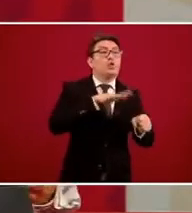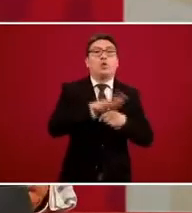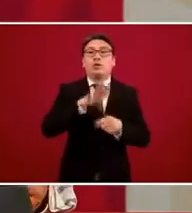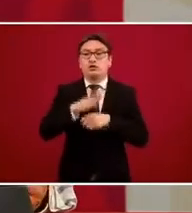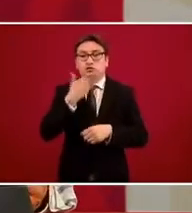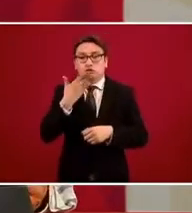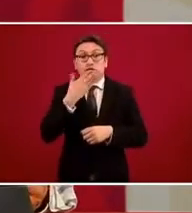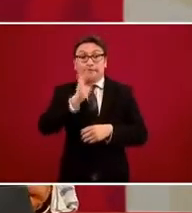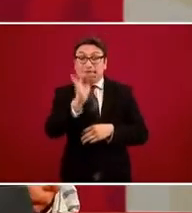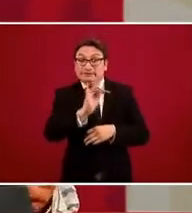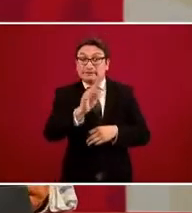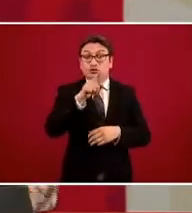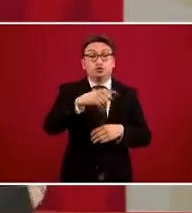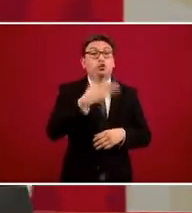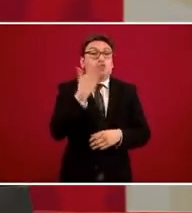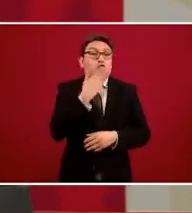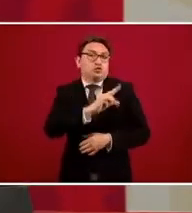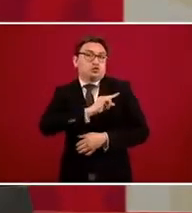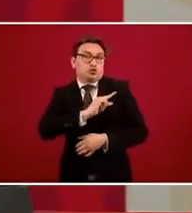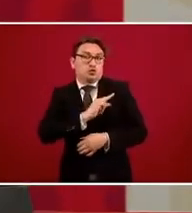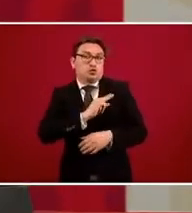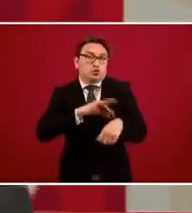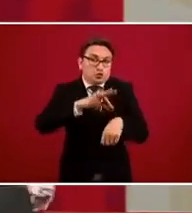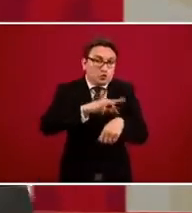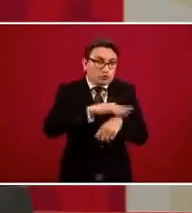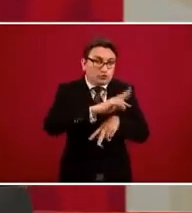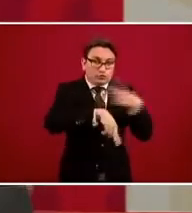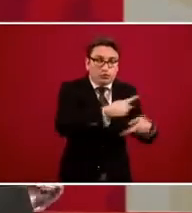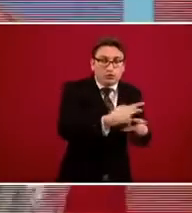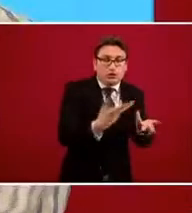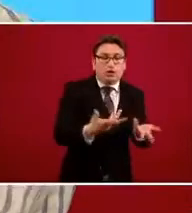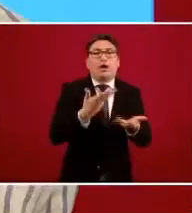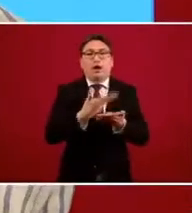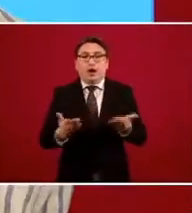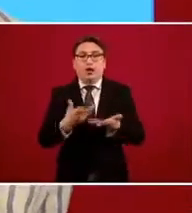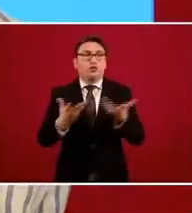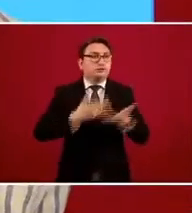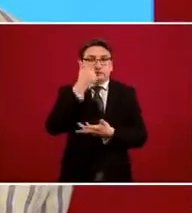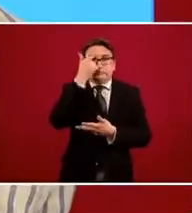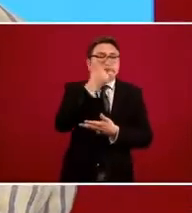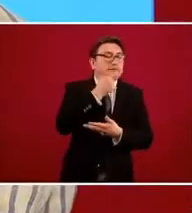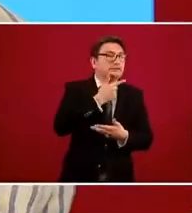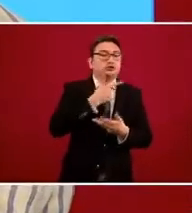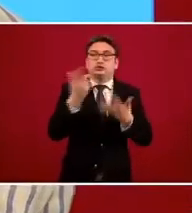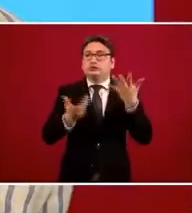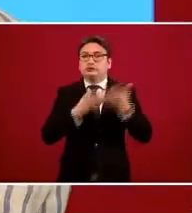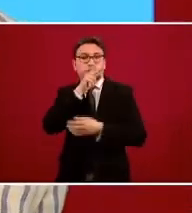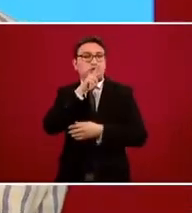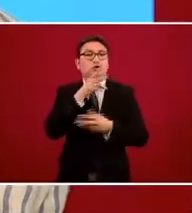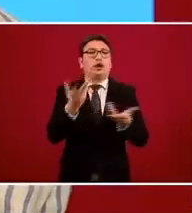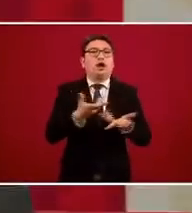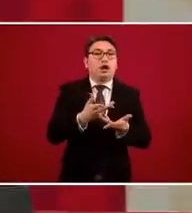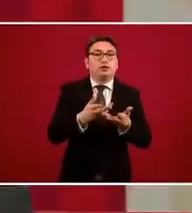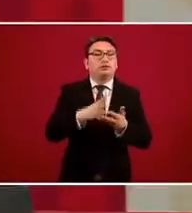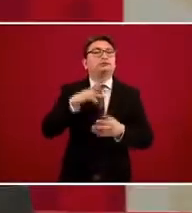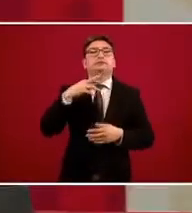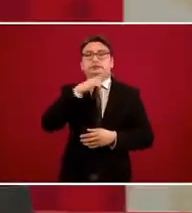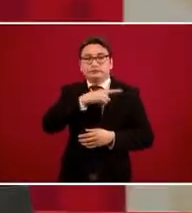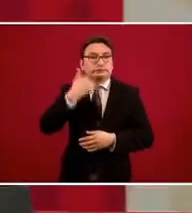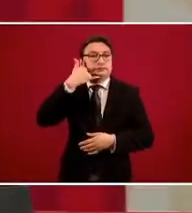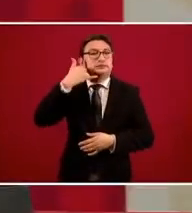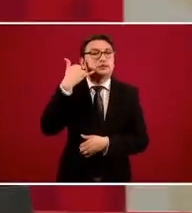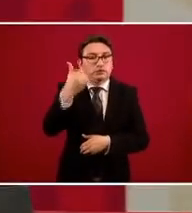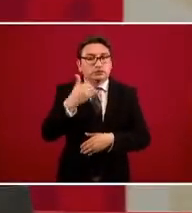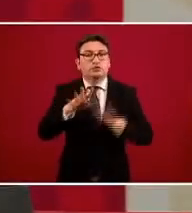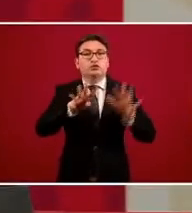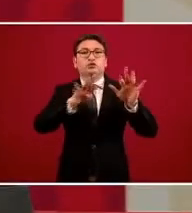not clear on where should you go, for example, you used to go to a private practitioner and now it's the